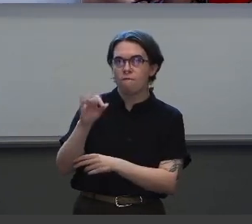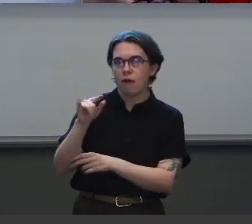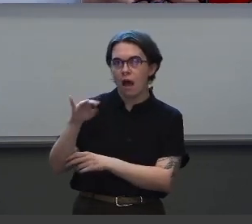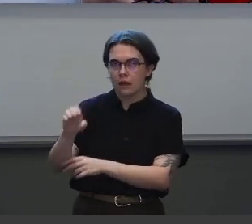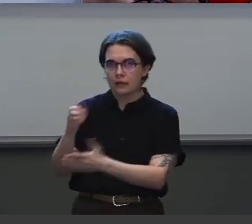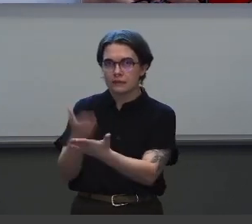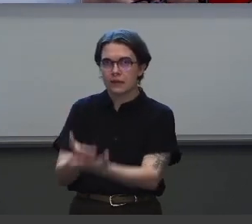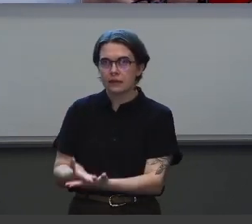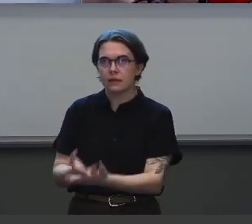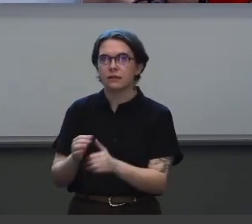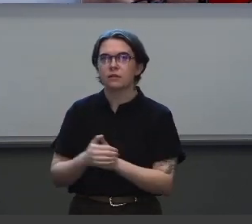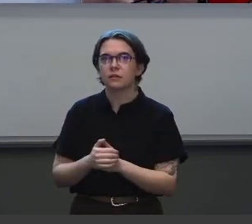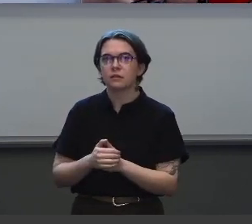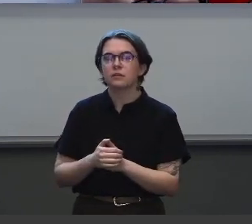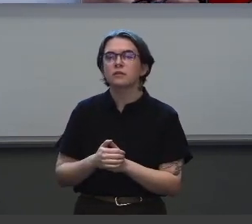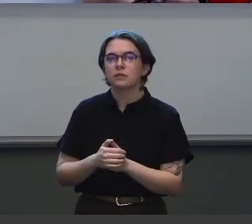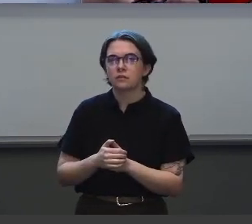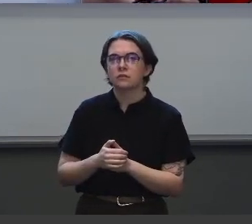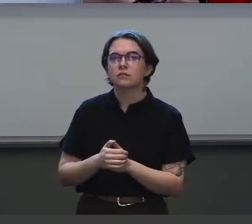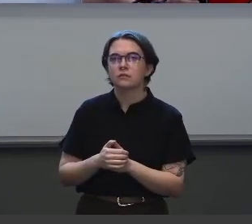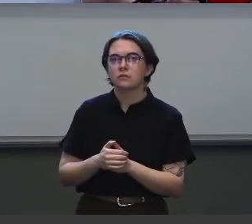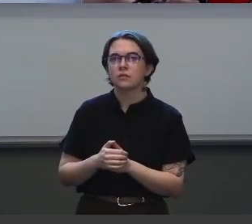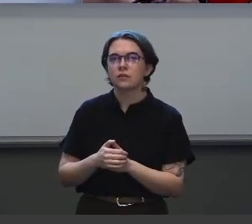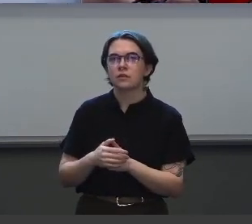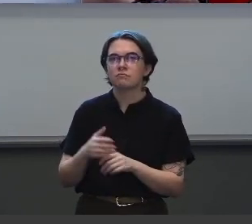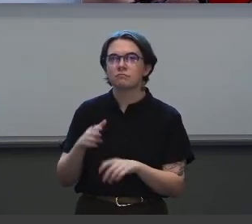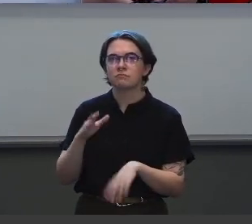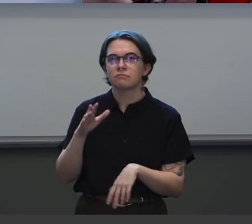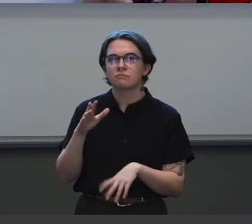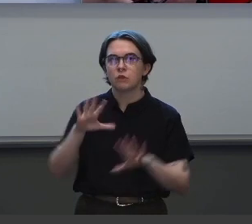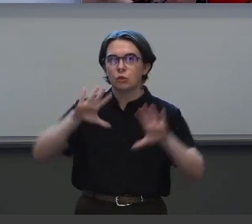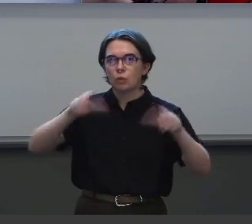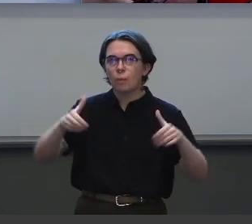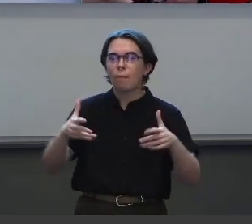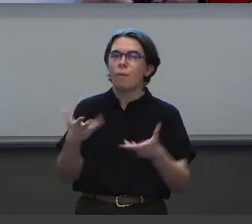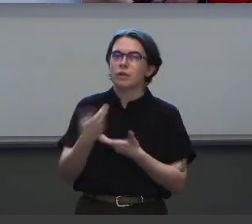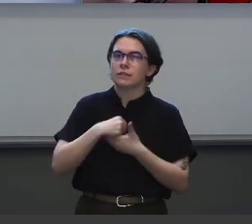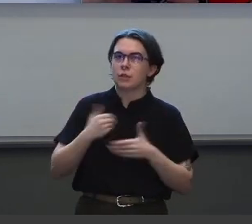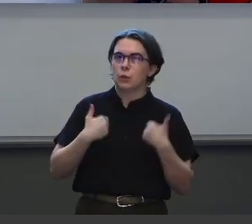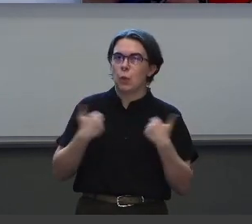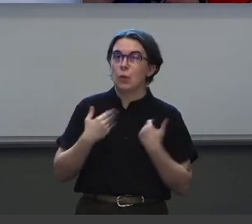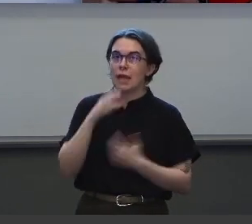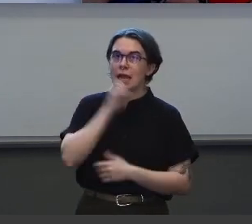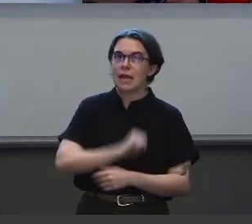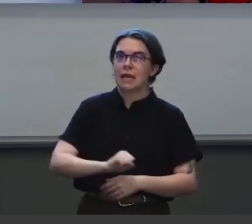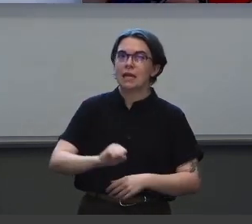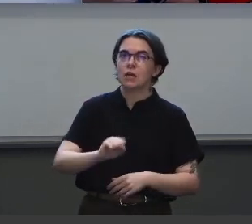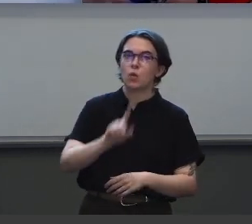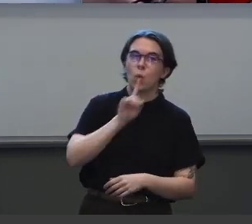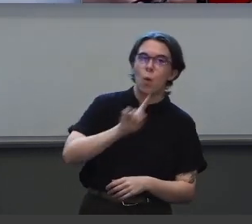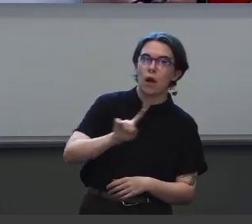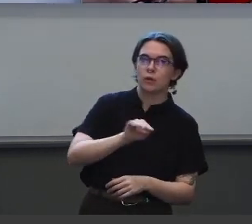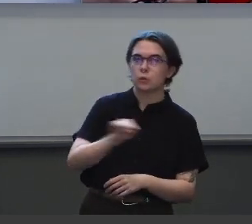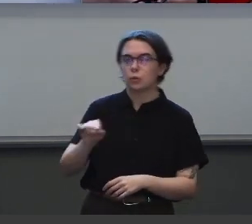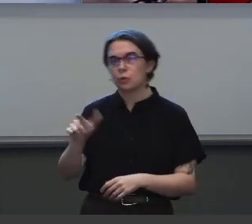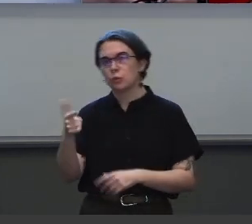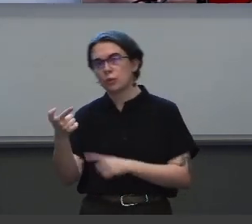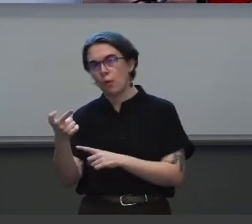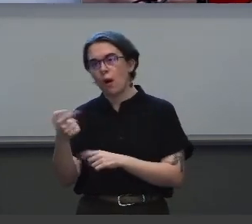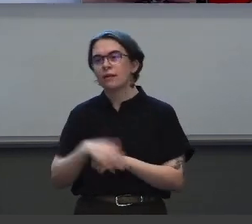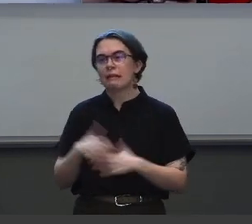The participants in our sample were between the ages of 1 and 21 years, with an average age of about 10